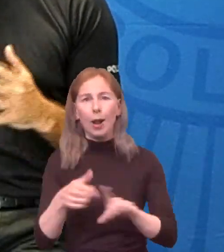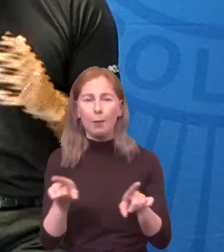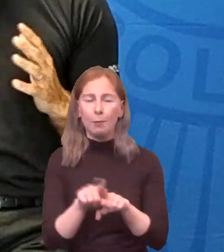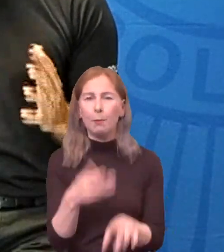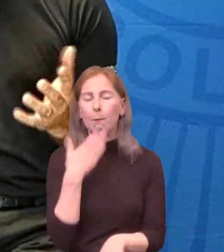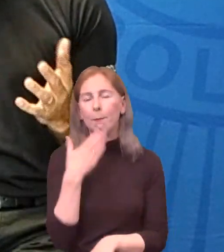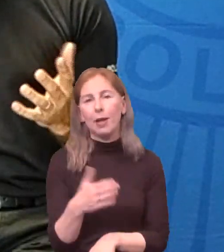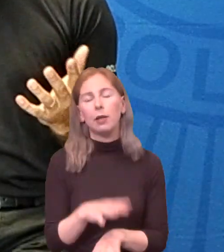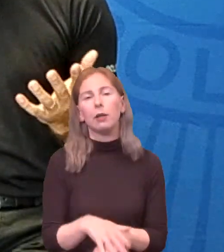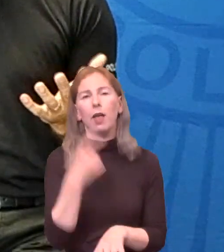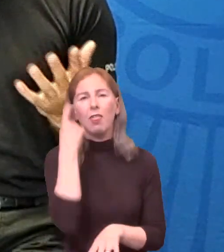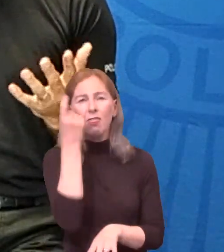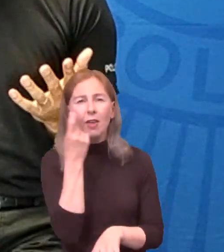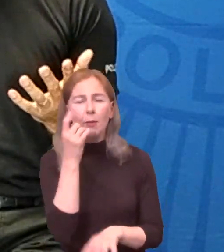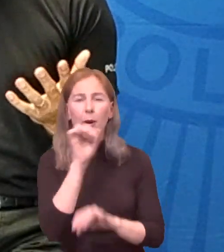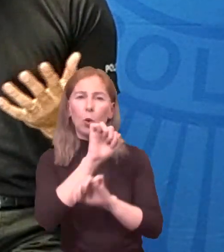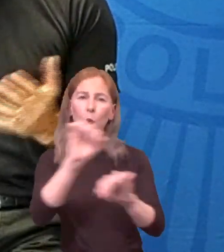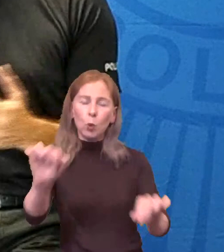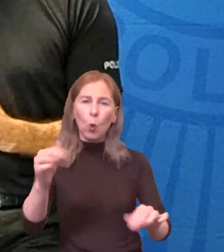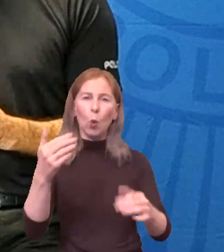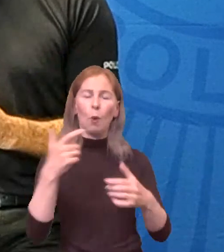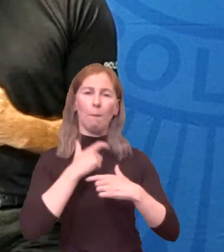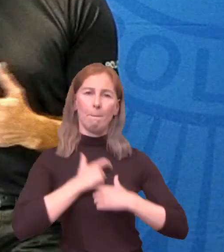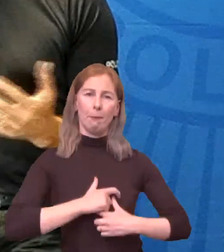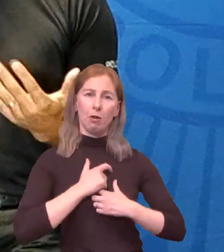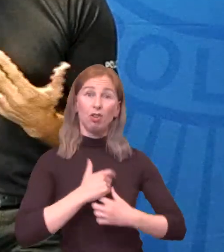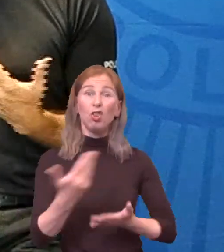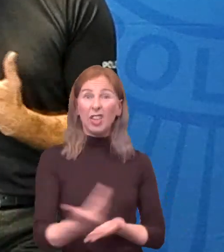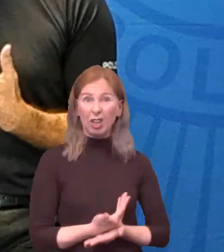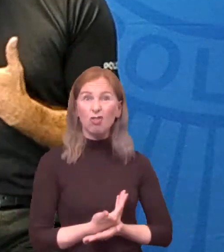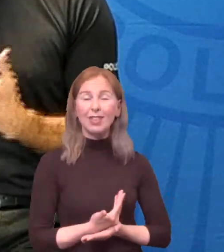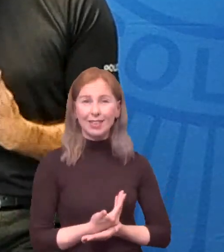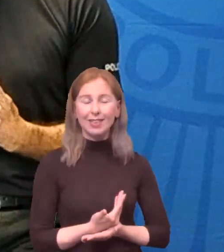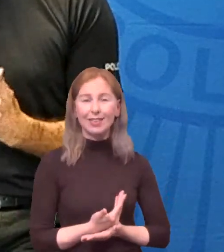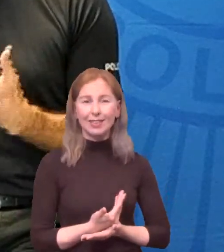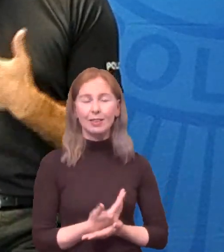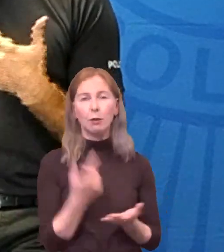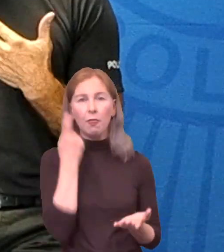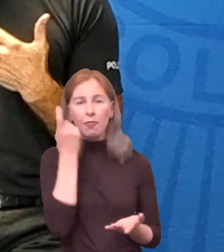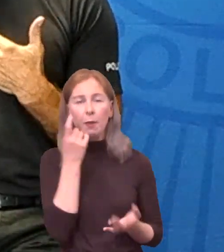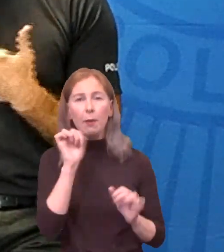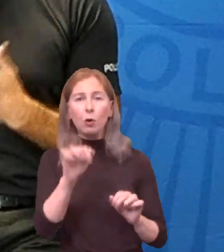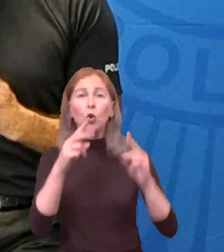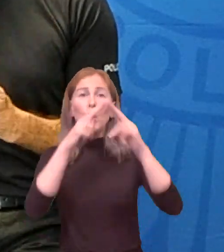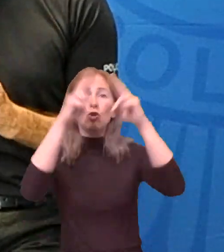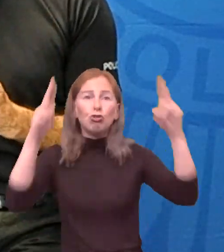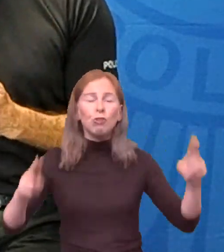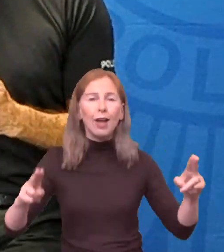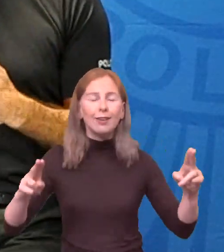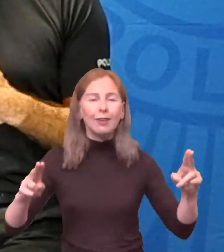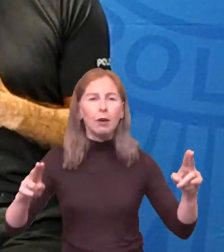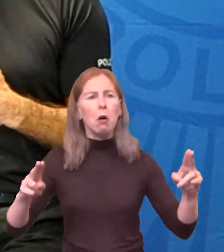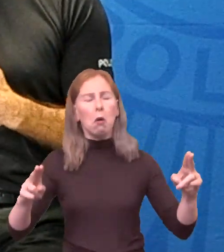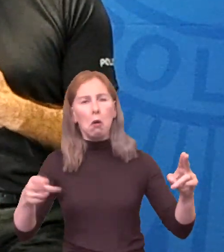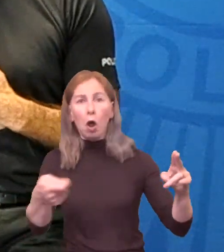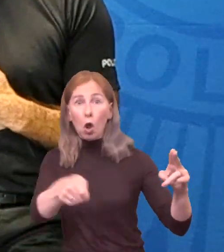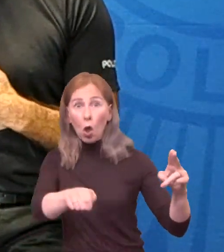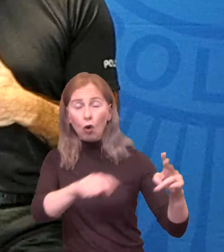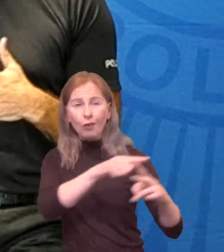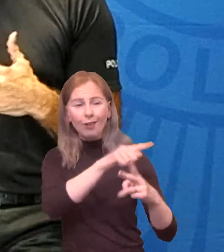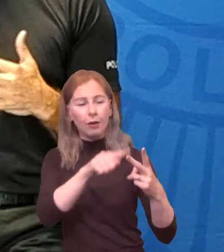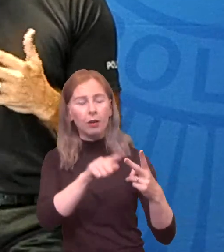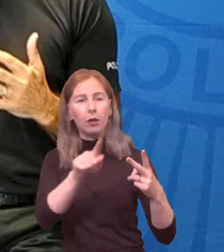just reviewing your own personal security, looking at those sheds, those farm equipments that you've got